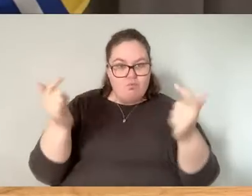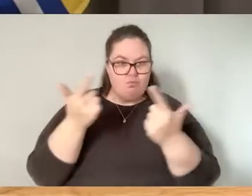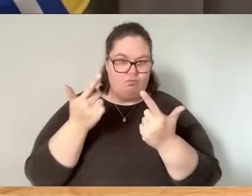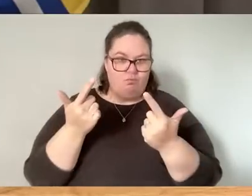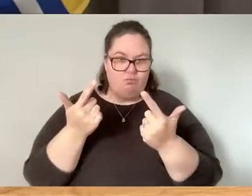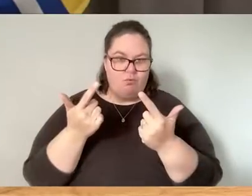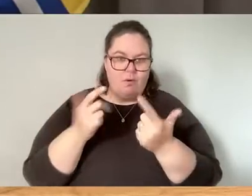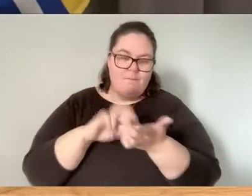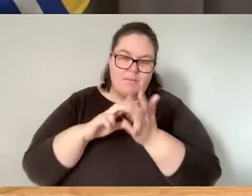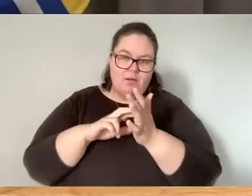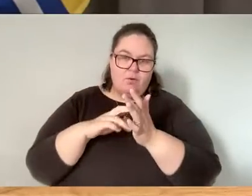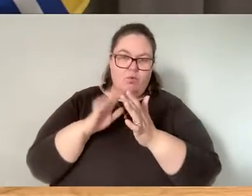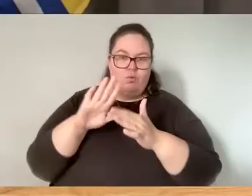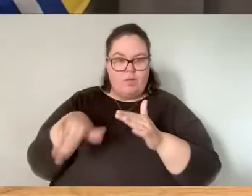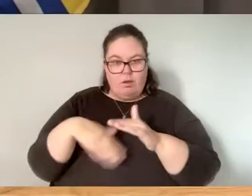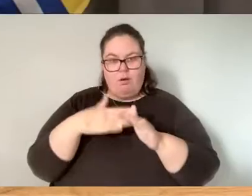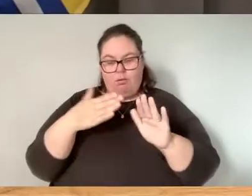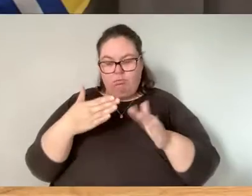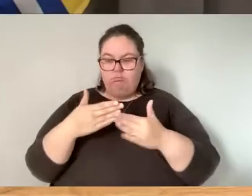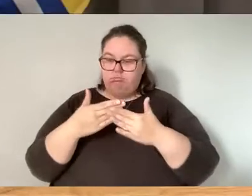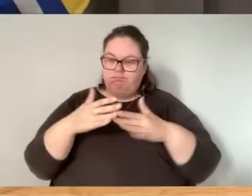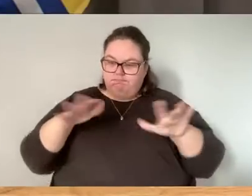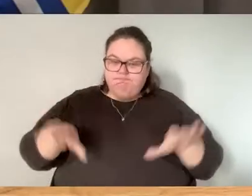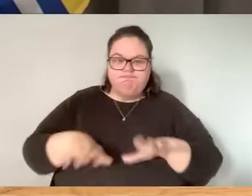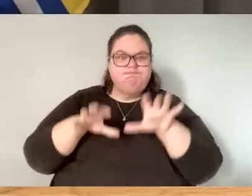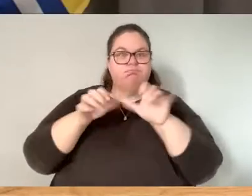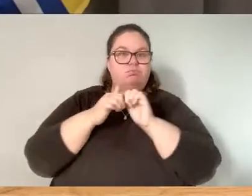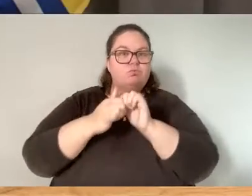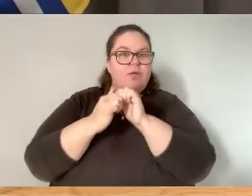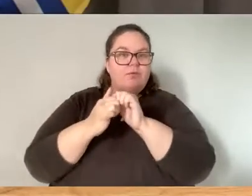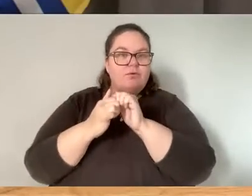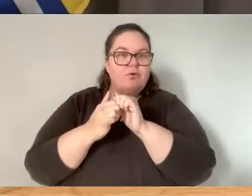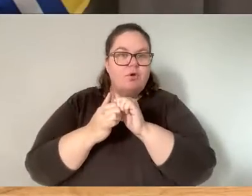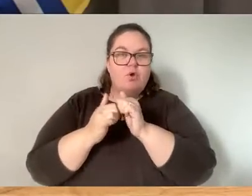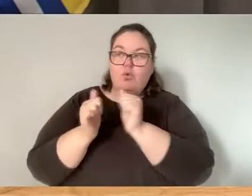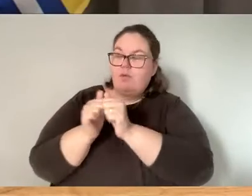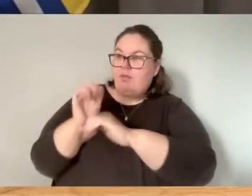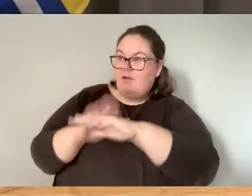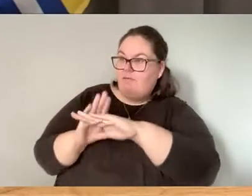that. All of the work that we will be doing with the advisory group